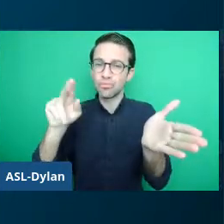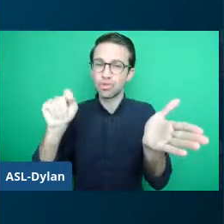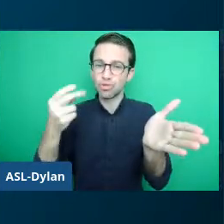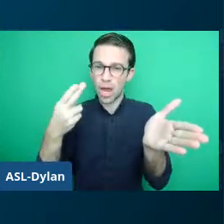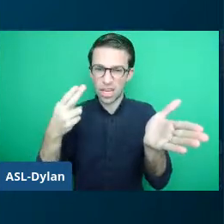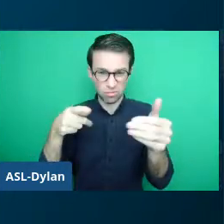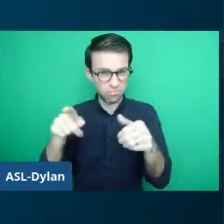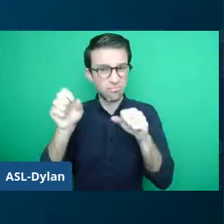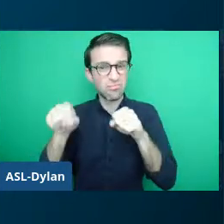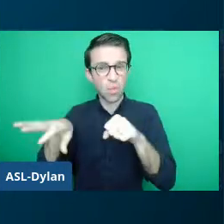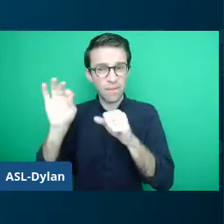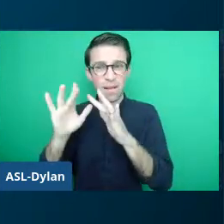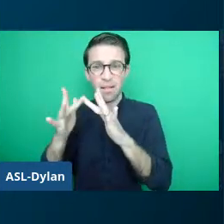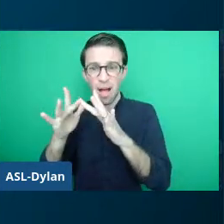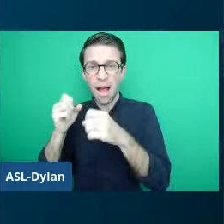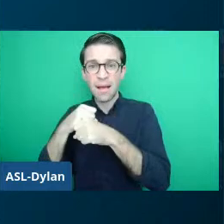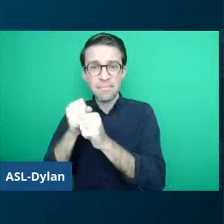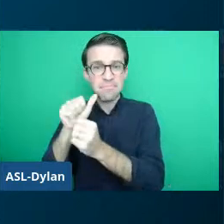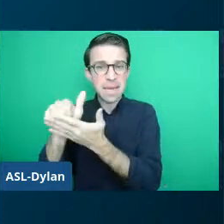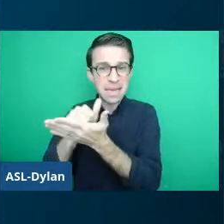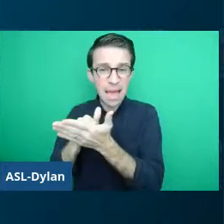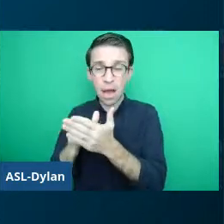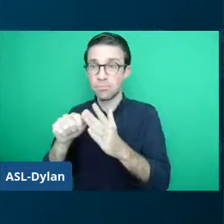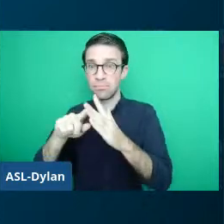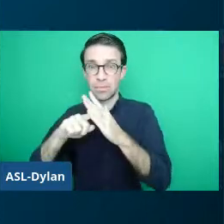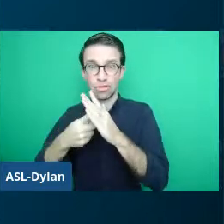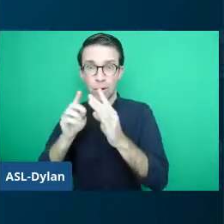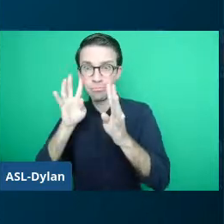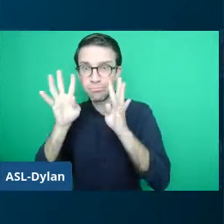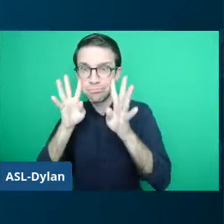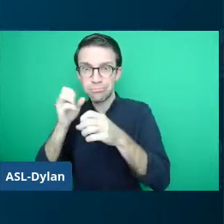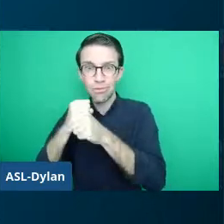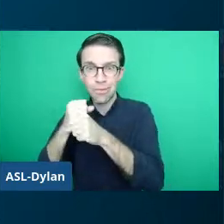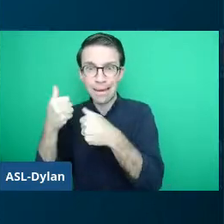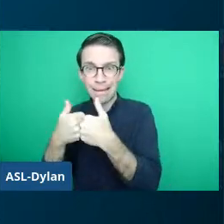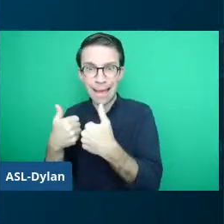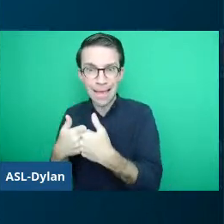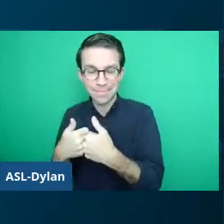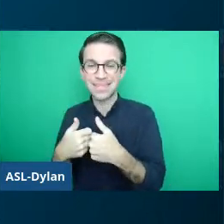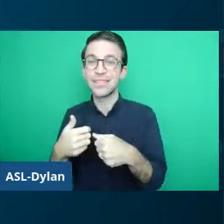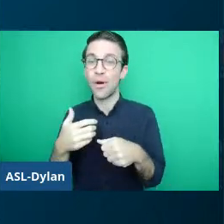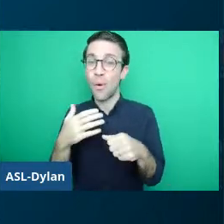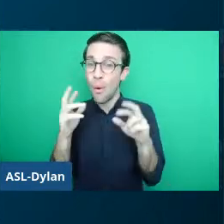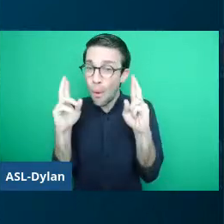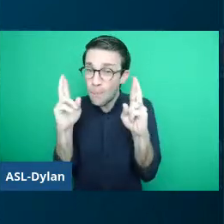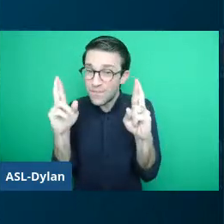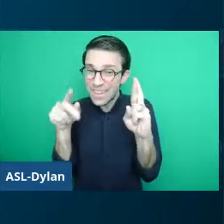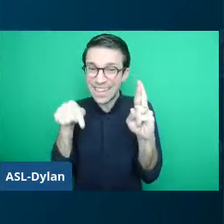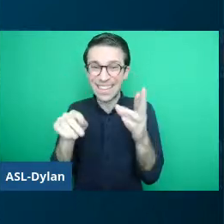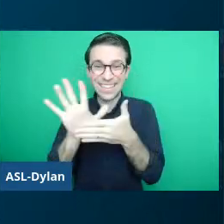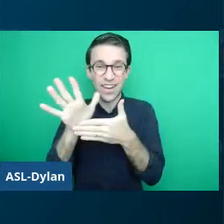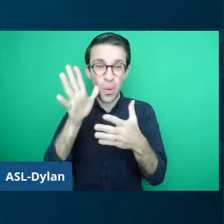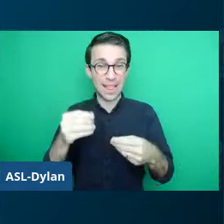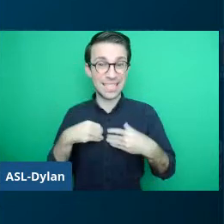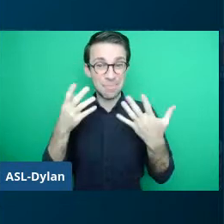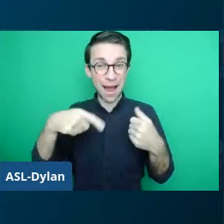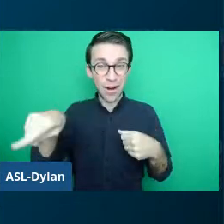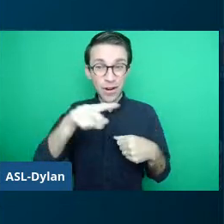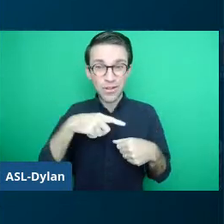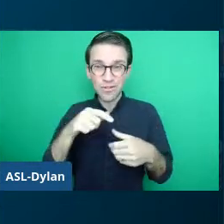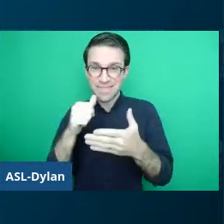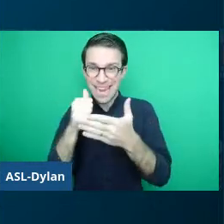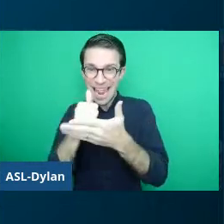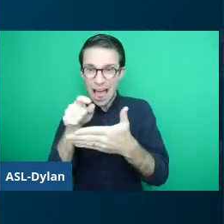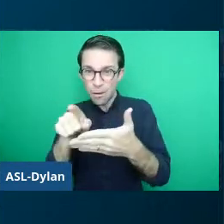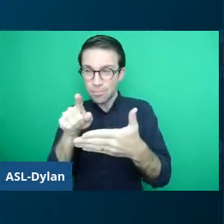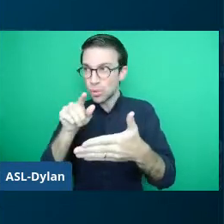find it online and create an account and start coding yourself anytime. So my intention is that this video be inspiring and helpful to get you engaged